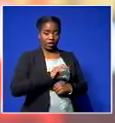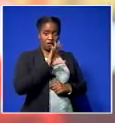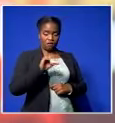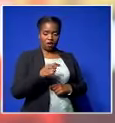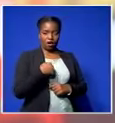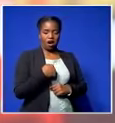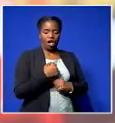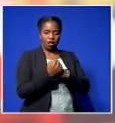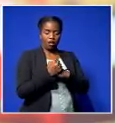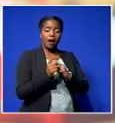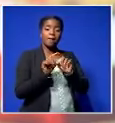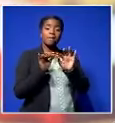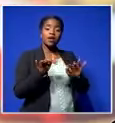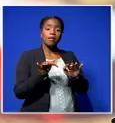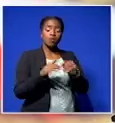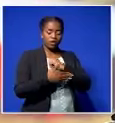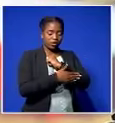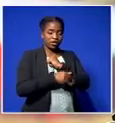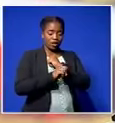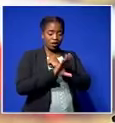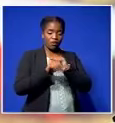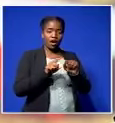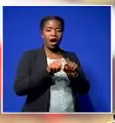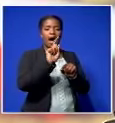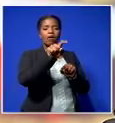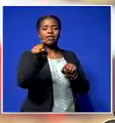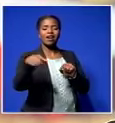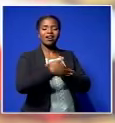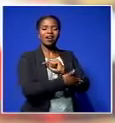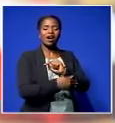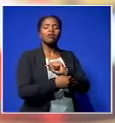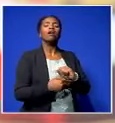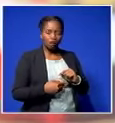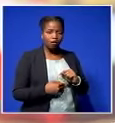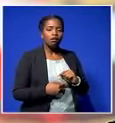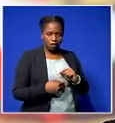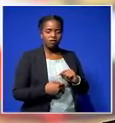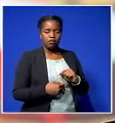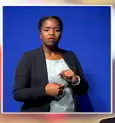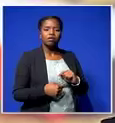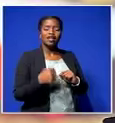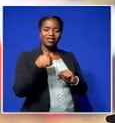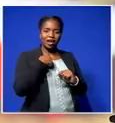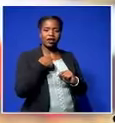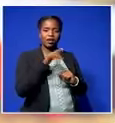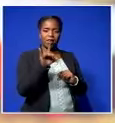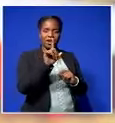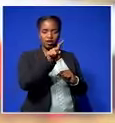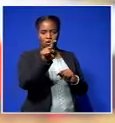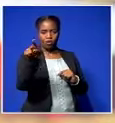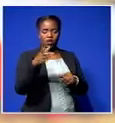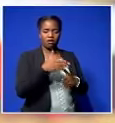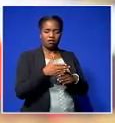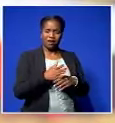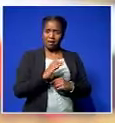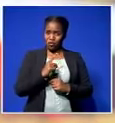they agree everything, even if it's not good. Do you think this protest has anything to do with xenophobia?